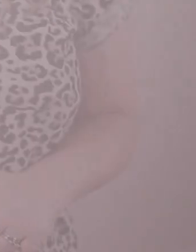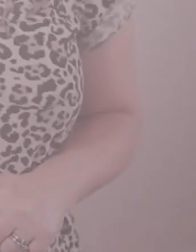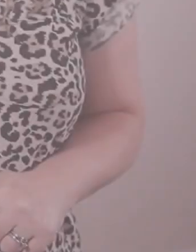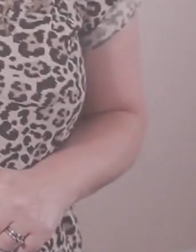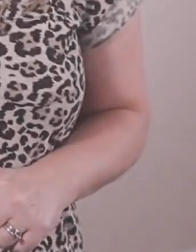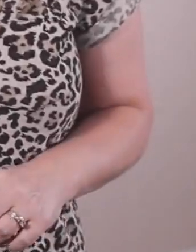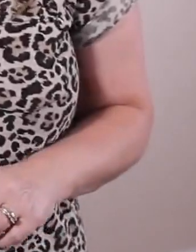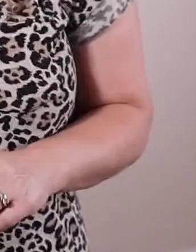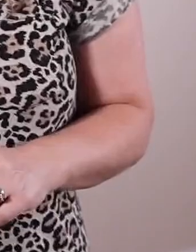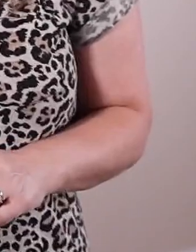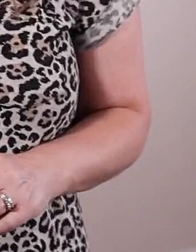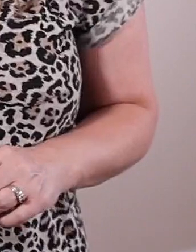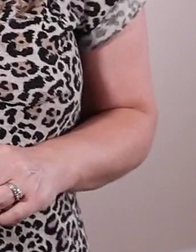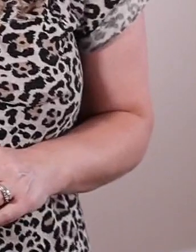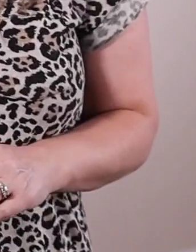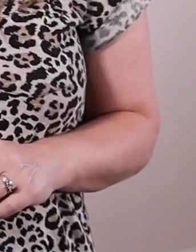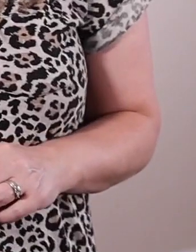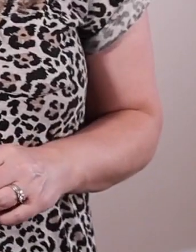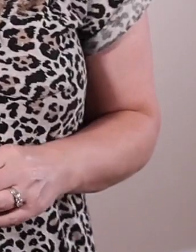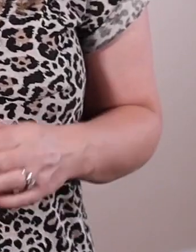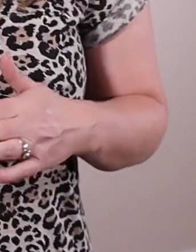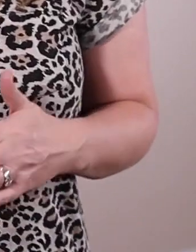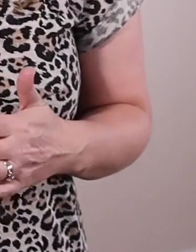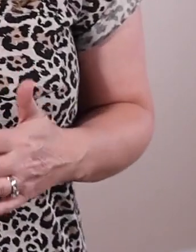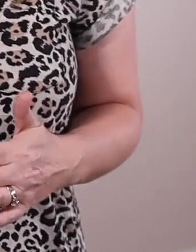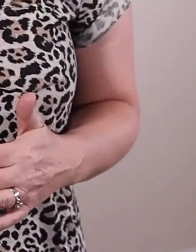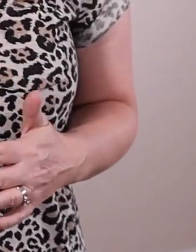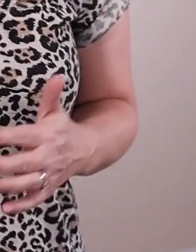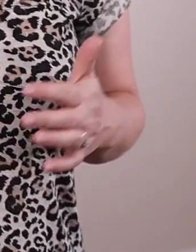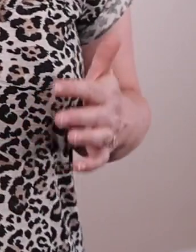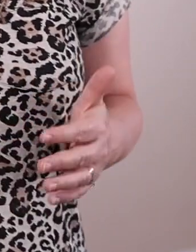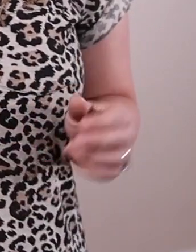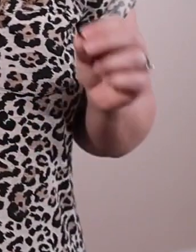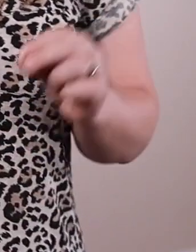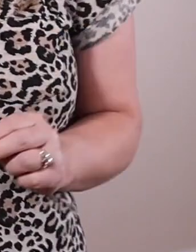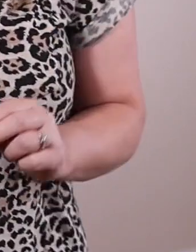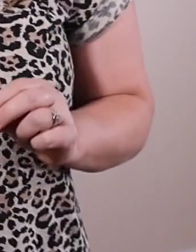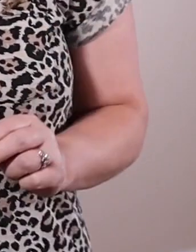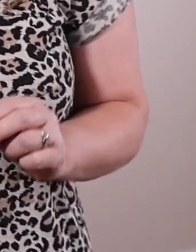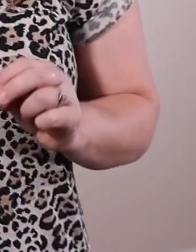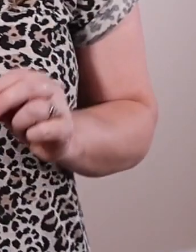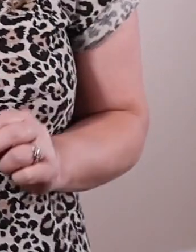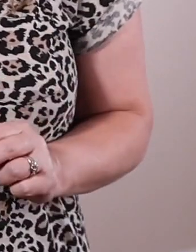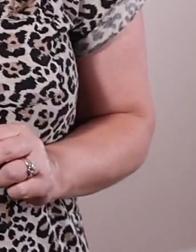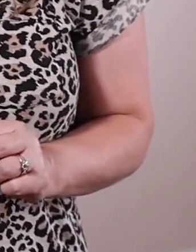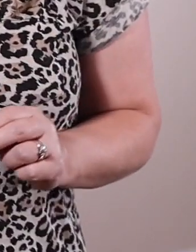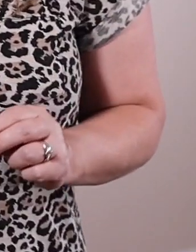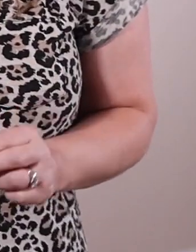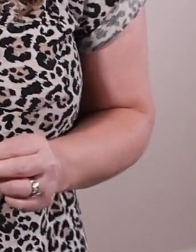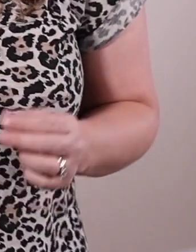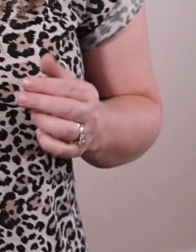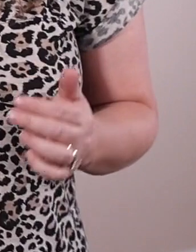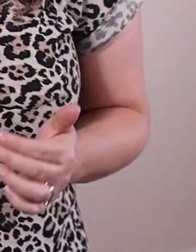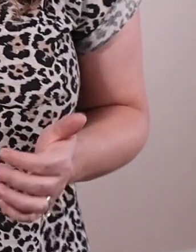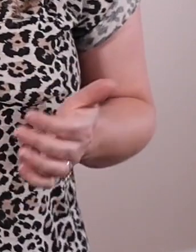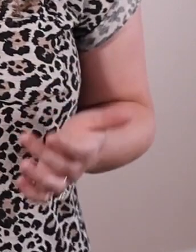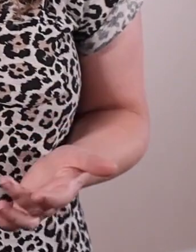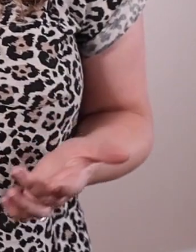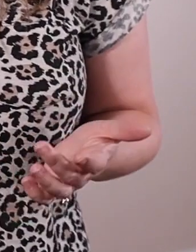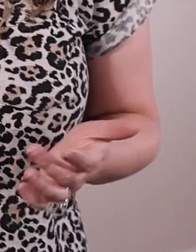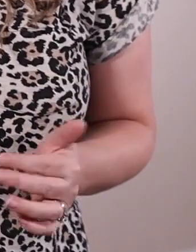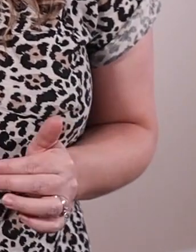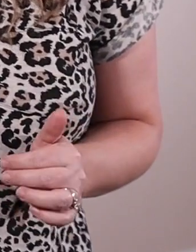in. Hilldale loves our community, and we want to make sure they know Jesus loves them too. That's why we're